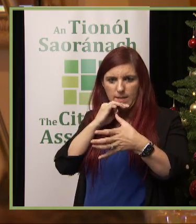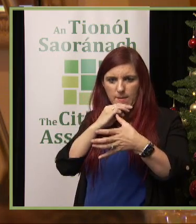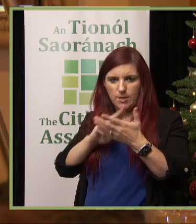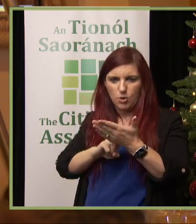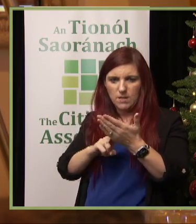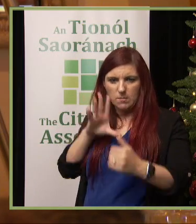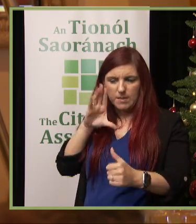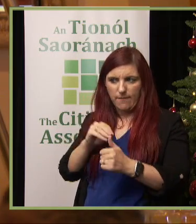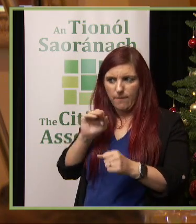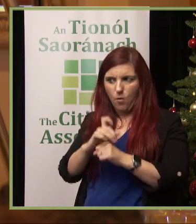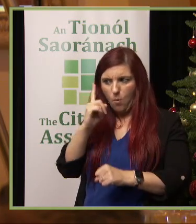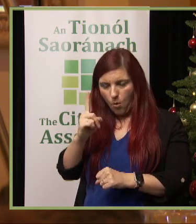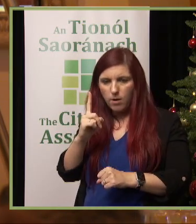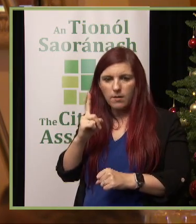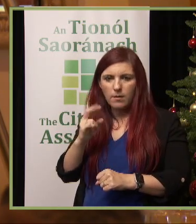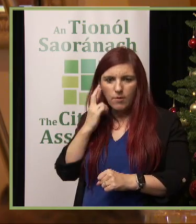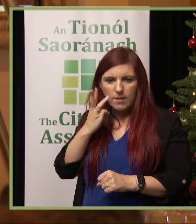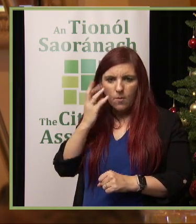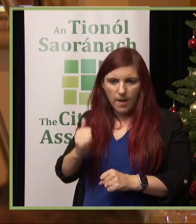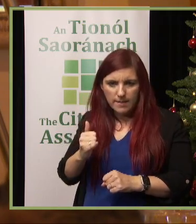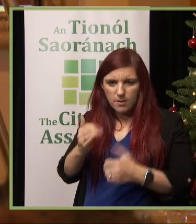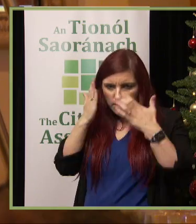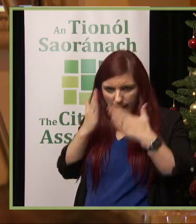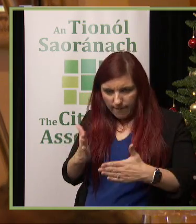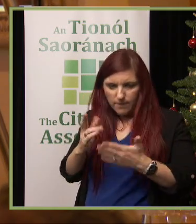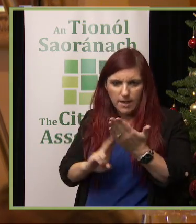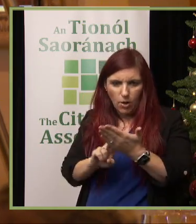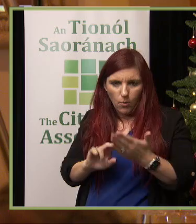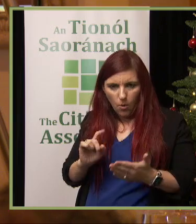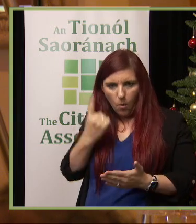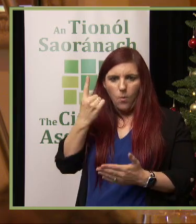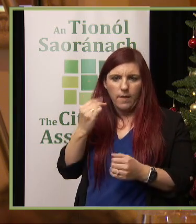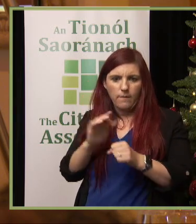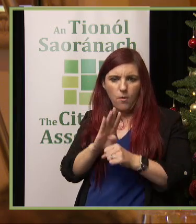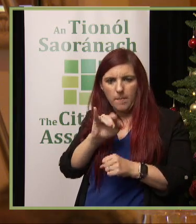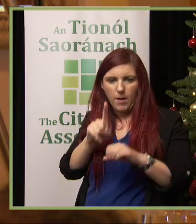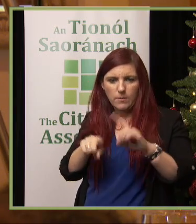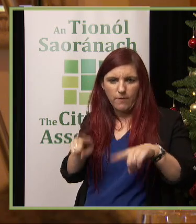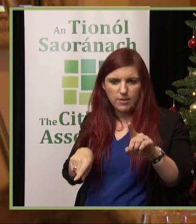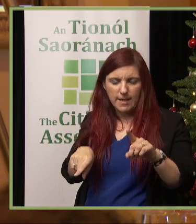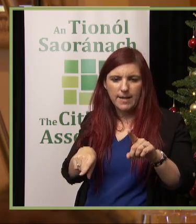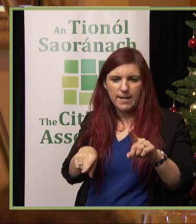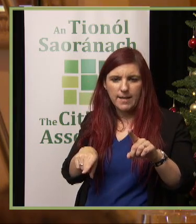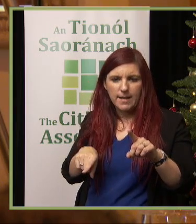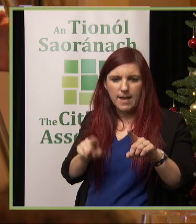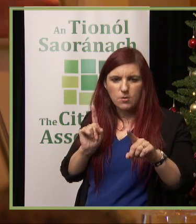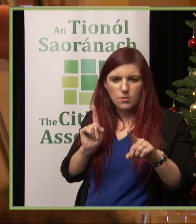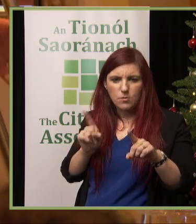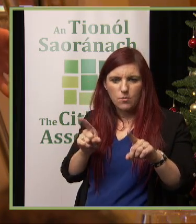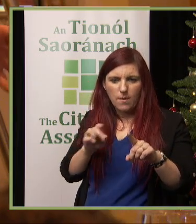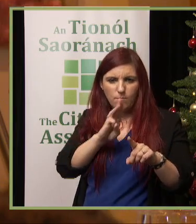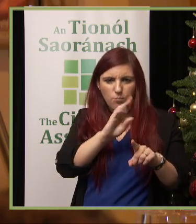that specific purpose. So it's emphasising that it is to be used only for biodiversity. And